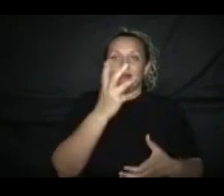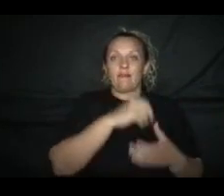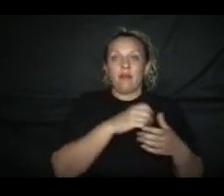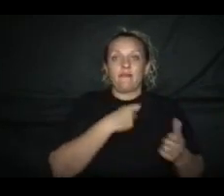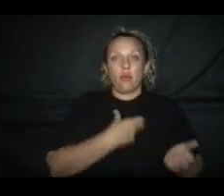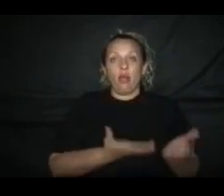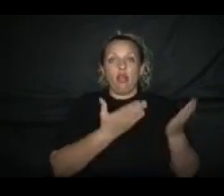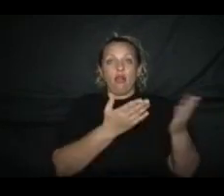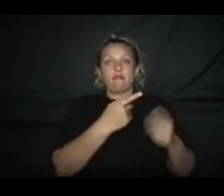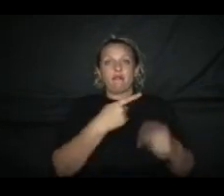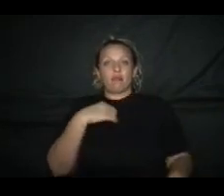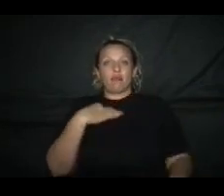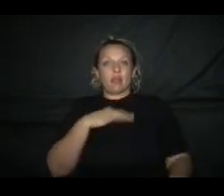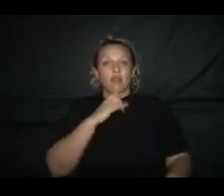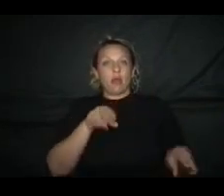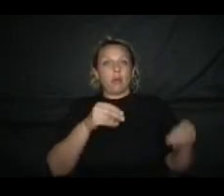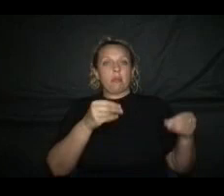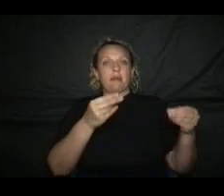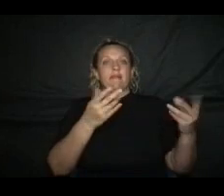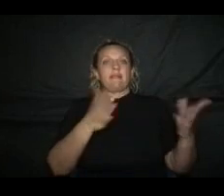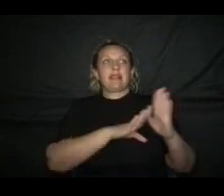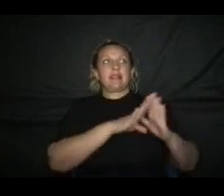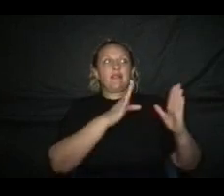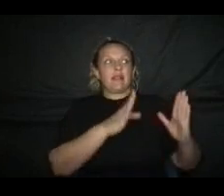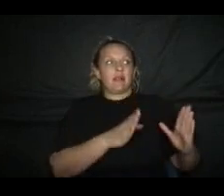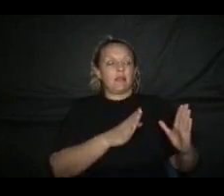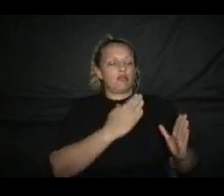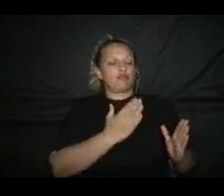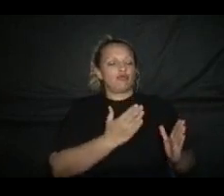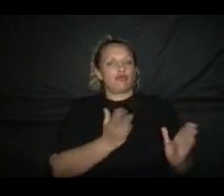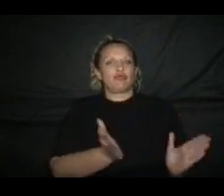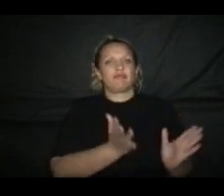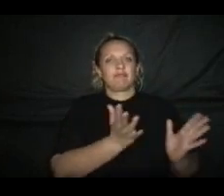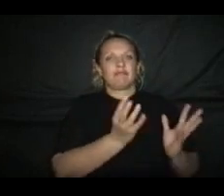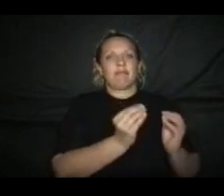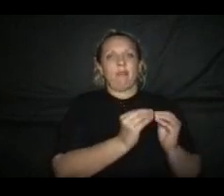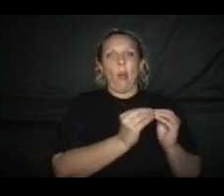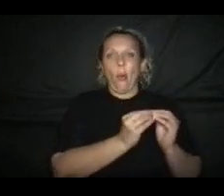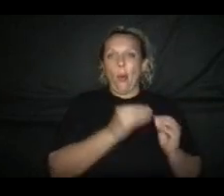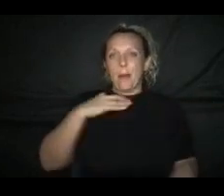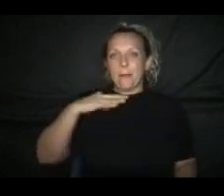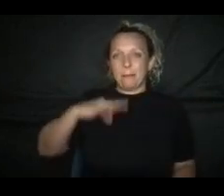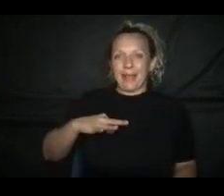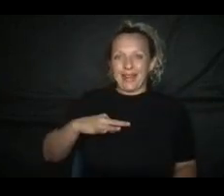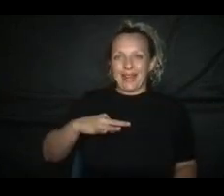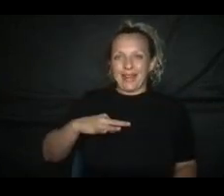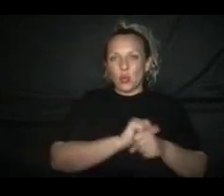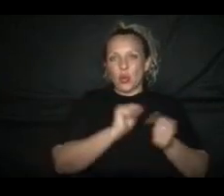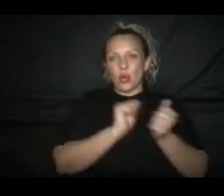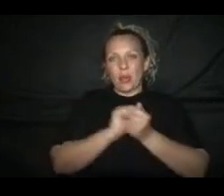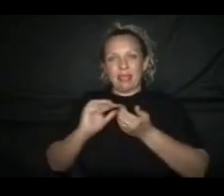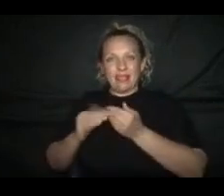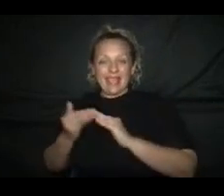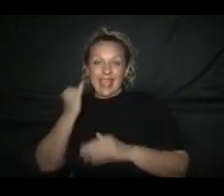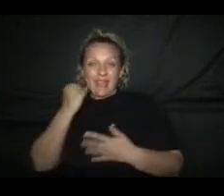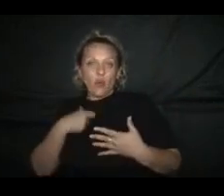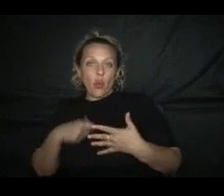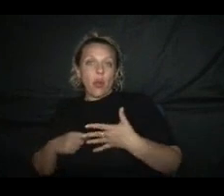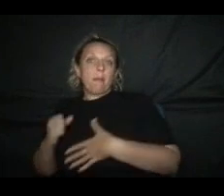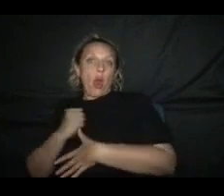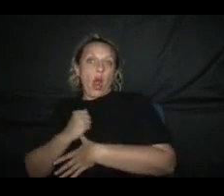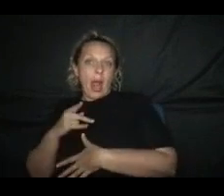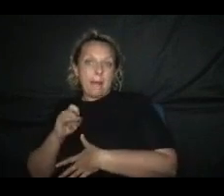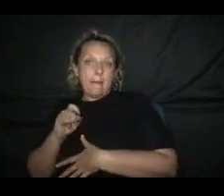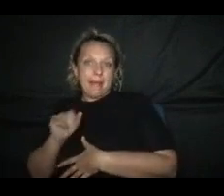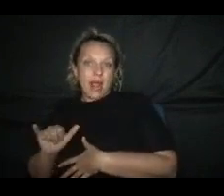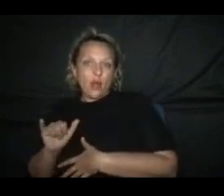provides developers greater incentive to work with the city, who is their primary reviewer and also the one that